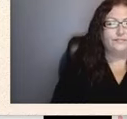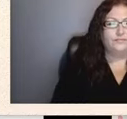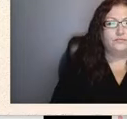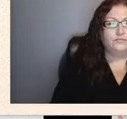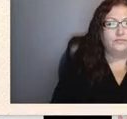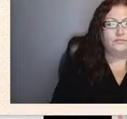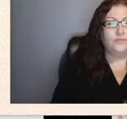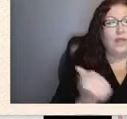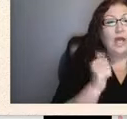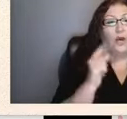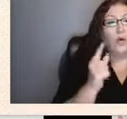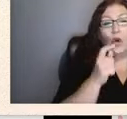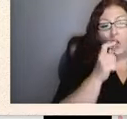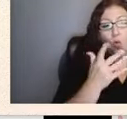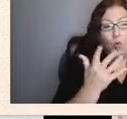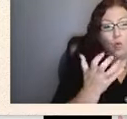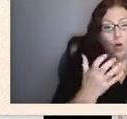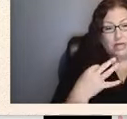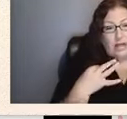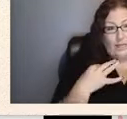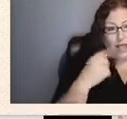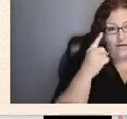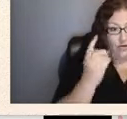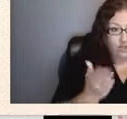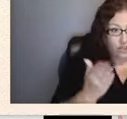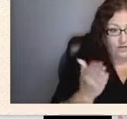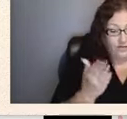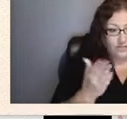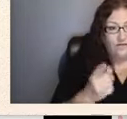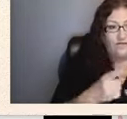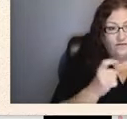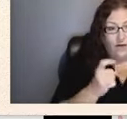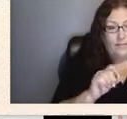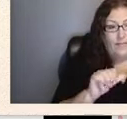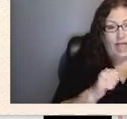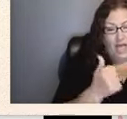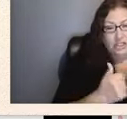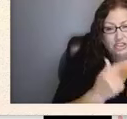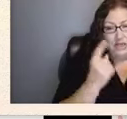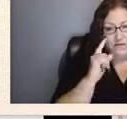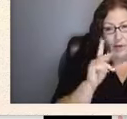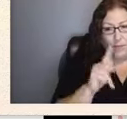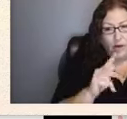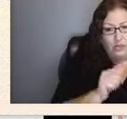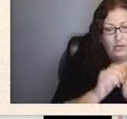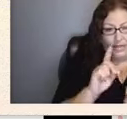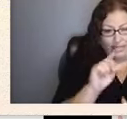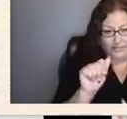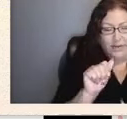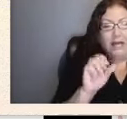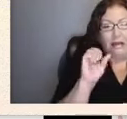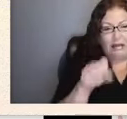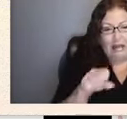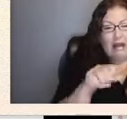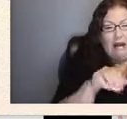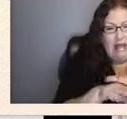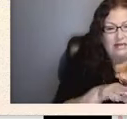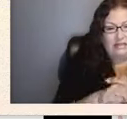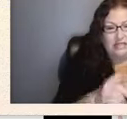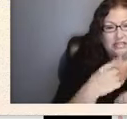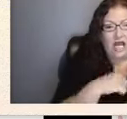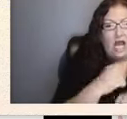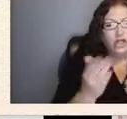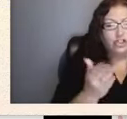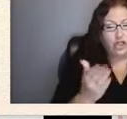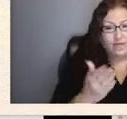Anyone wishing to apply for services from the Agency for Persons with Disabilities can access our service